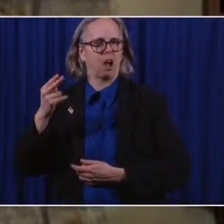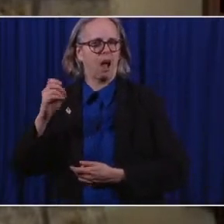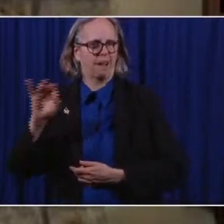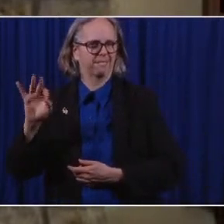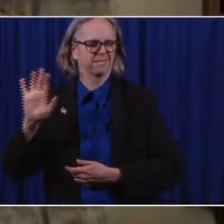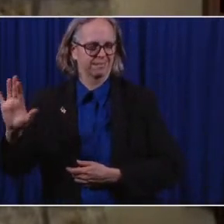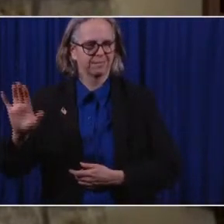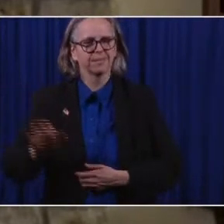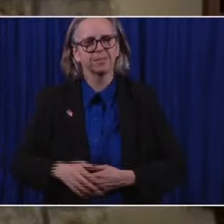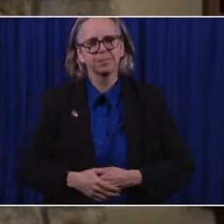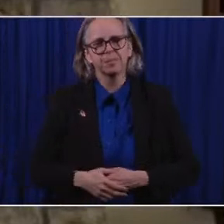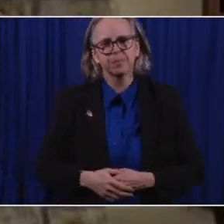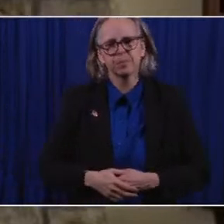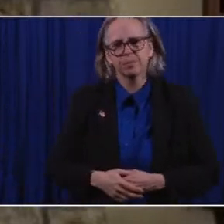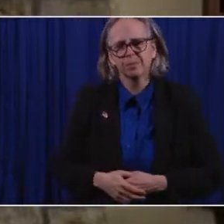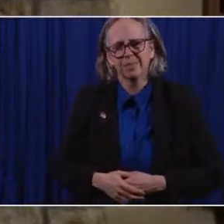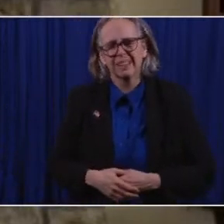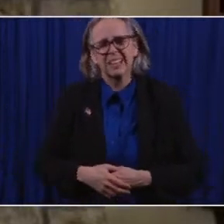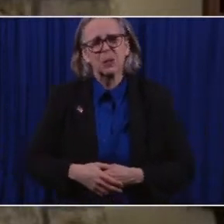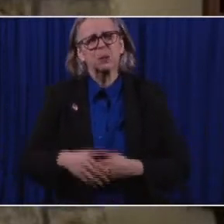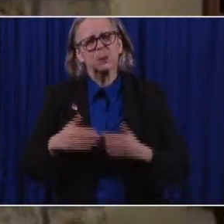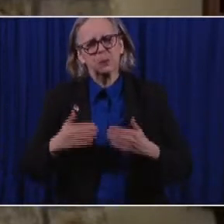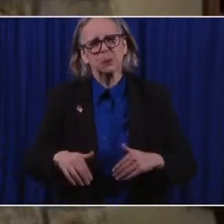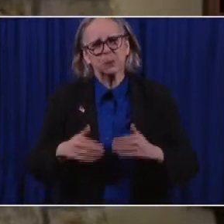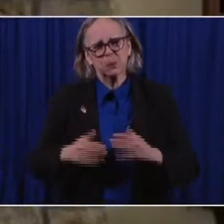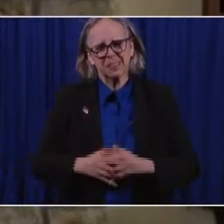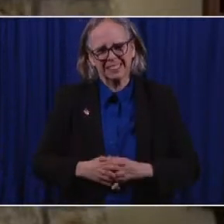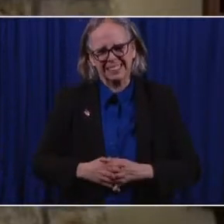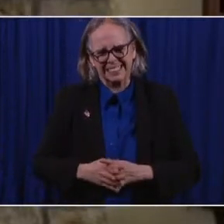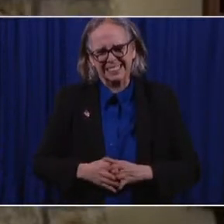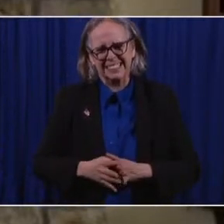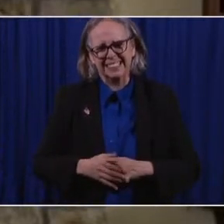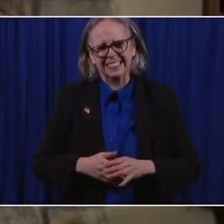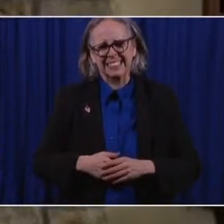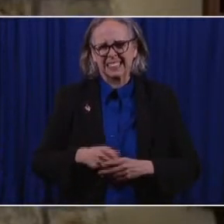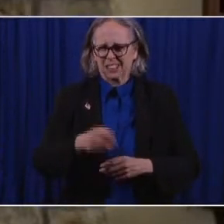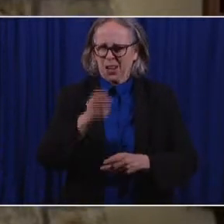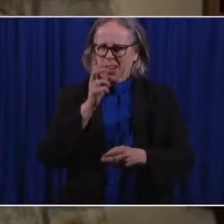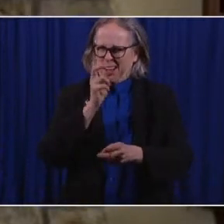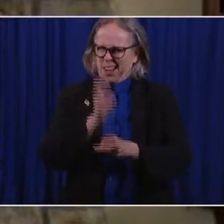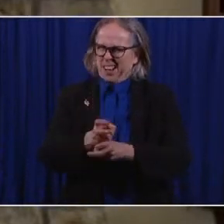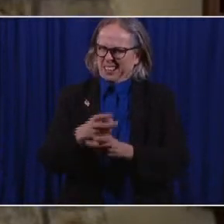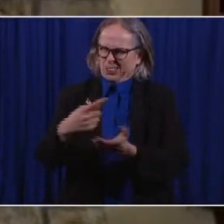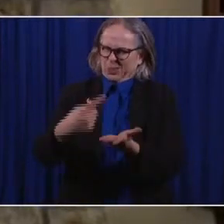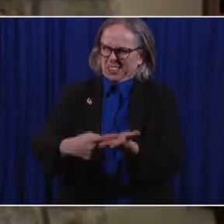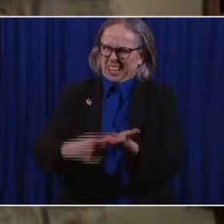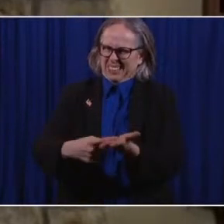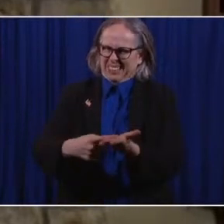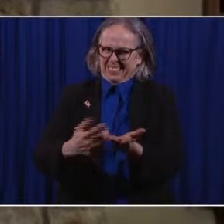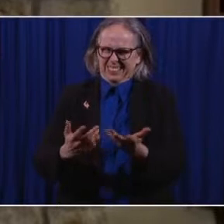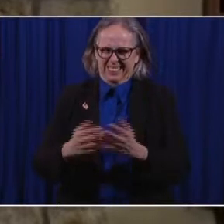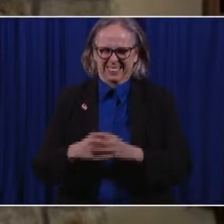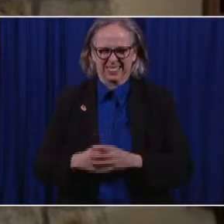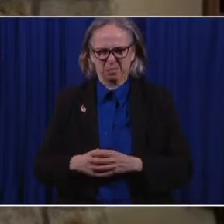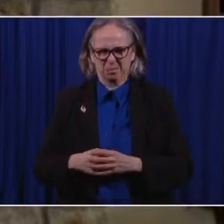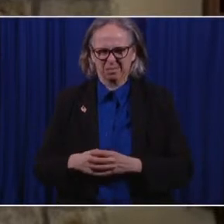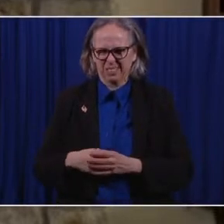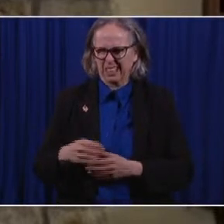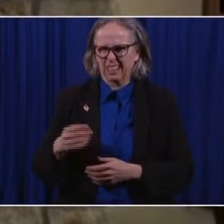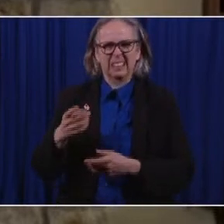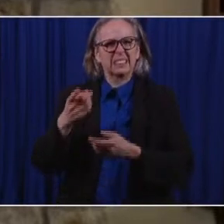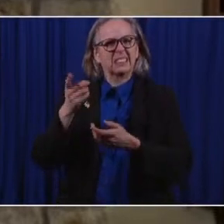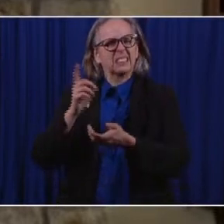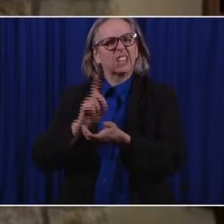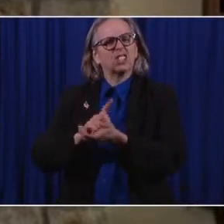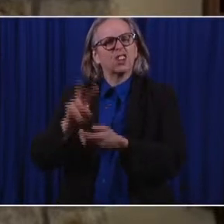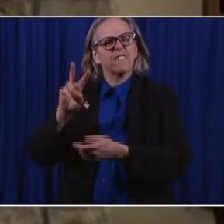Very compelling, very compelling. In fact, Bruce and I were talking about this a few days ago. Someone who's a cancer patient,